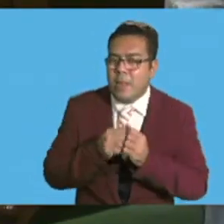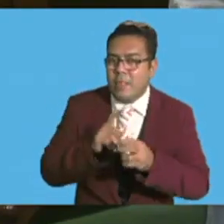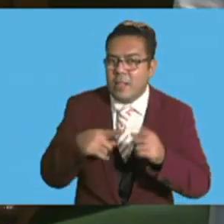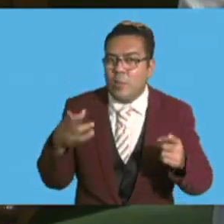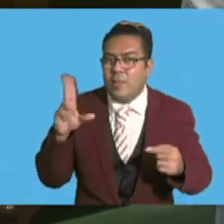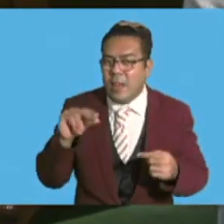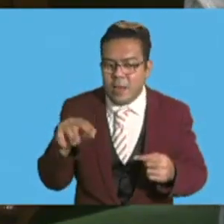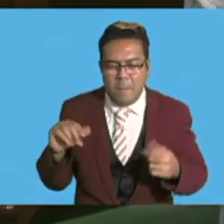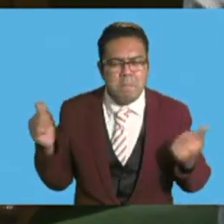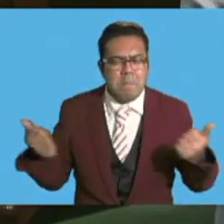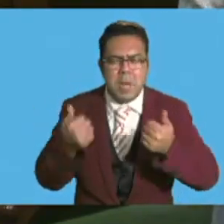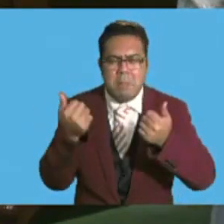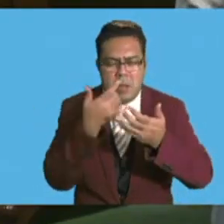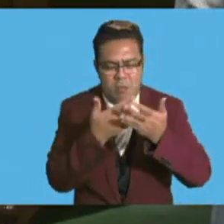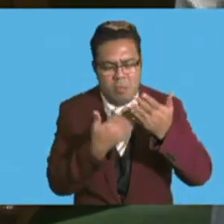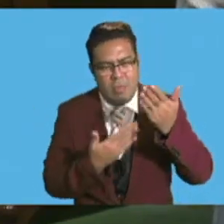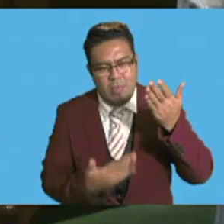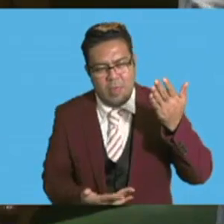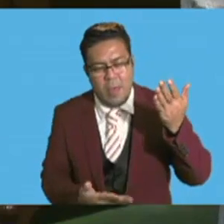there's many